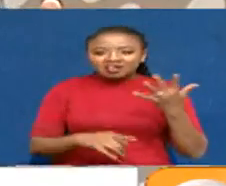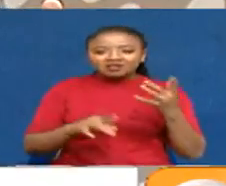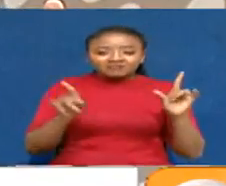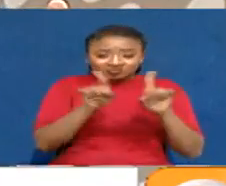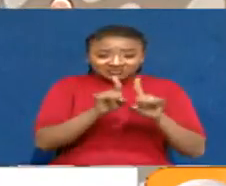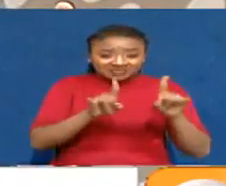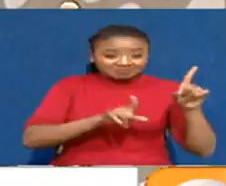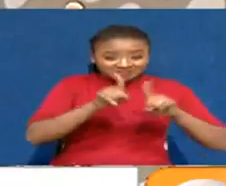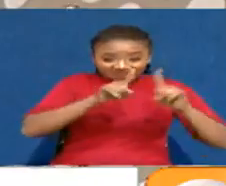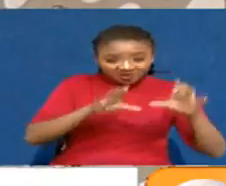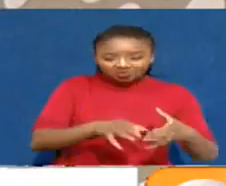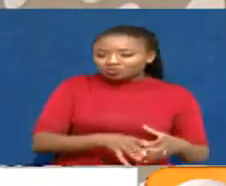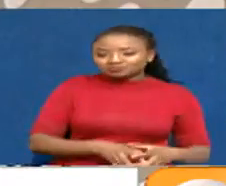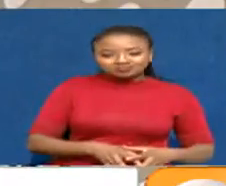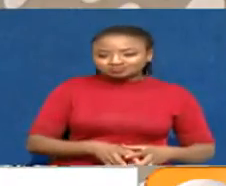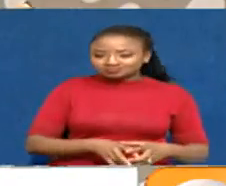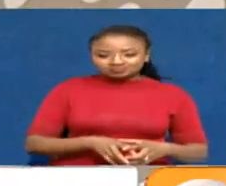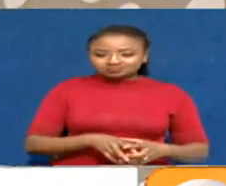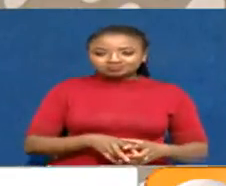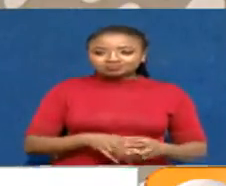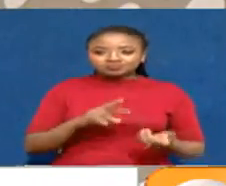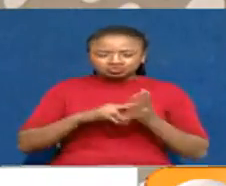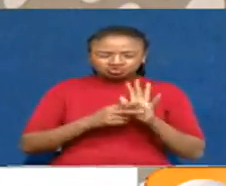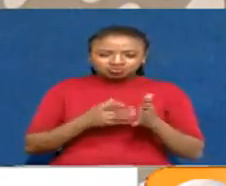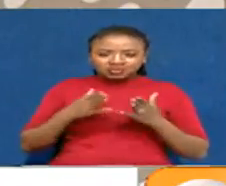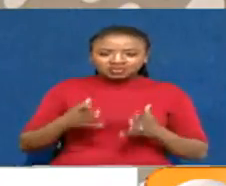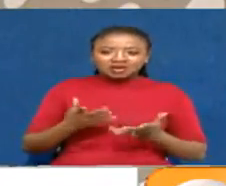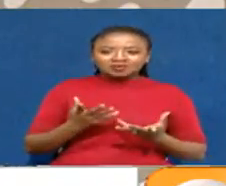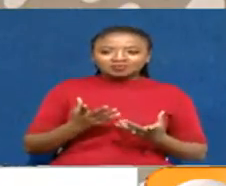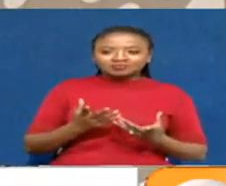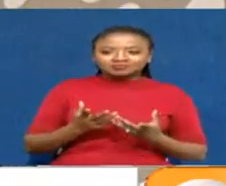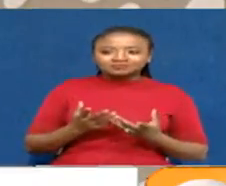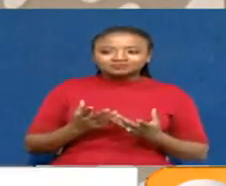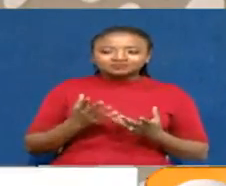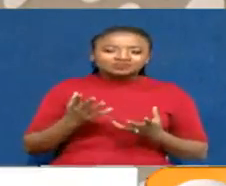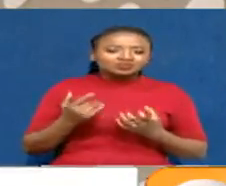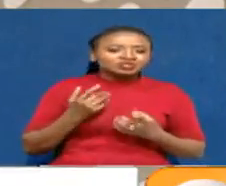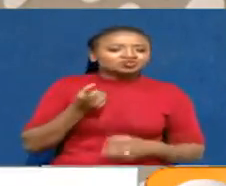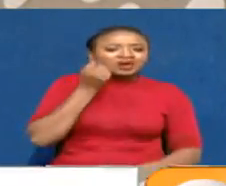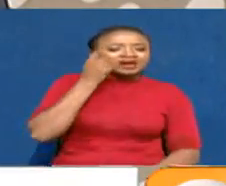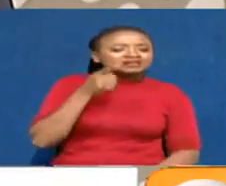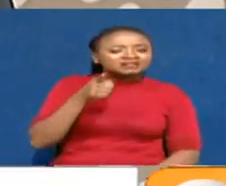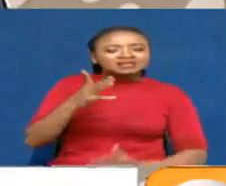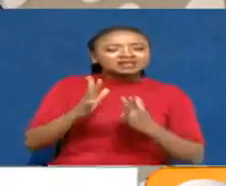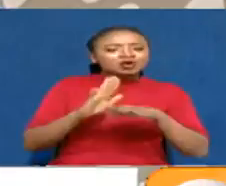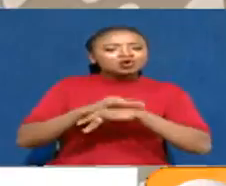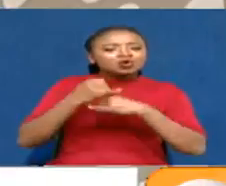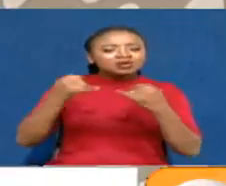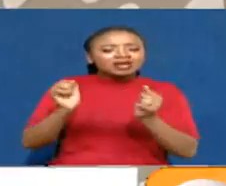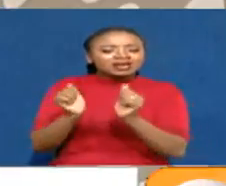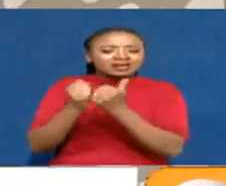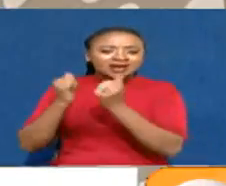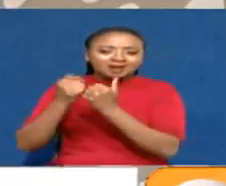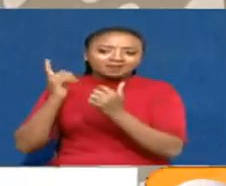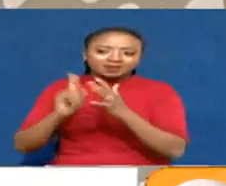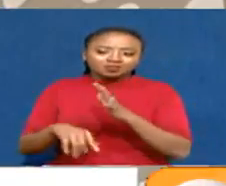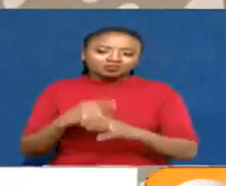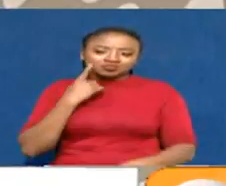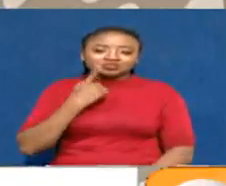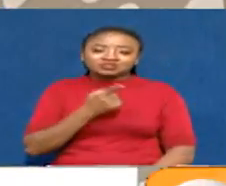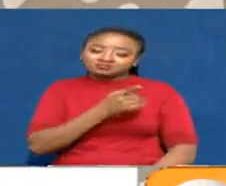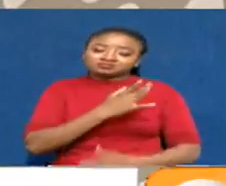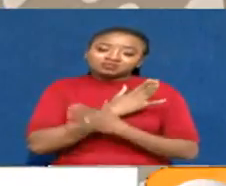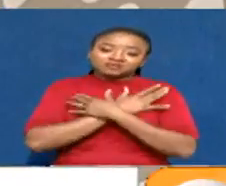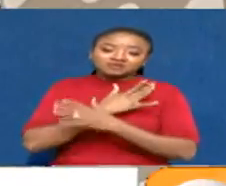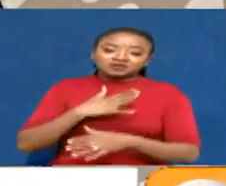to understand what is happening on the digital space. That ends up to what happened to my friend over